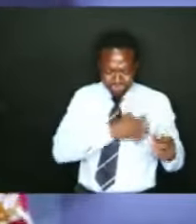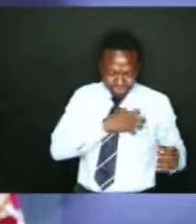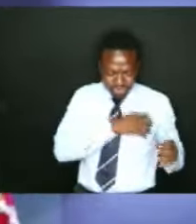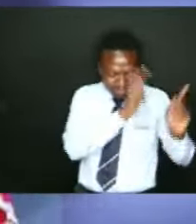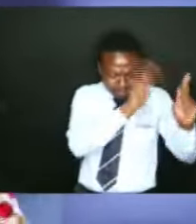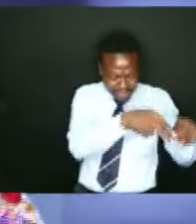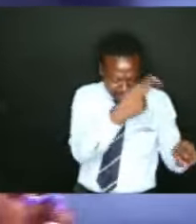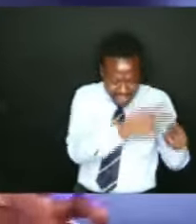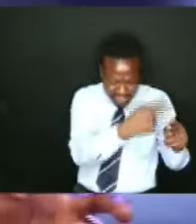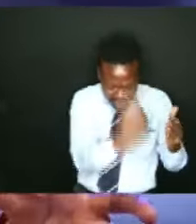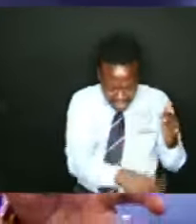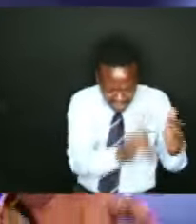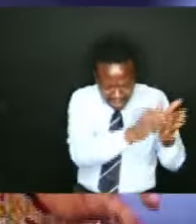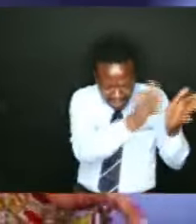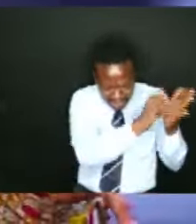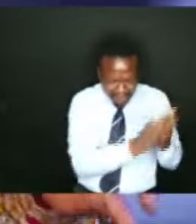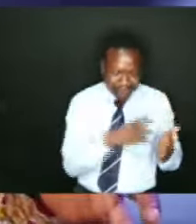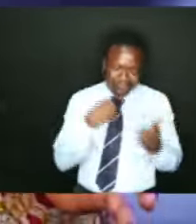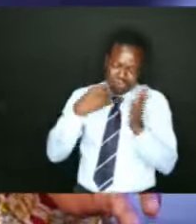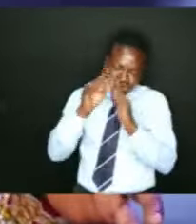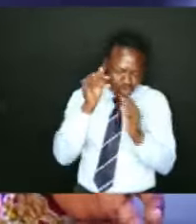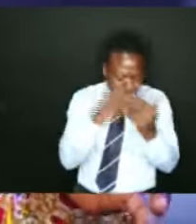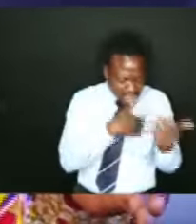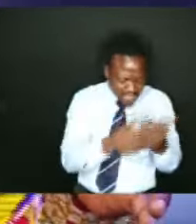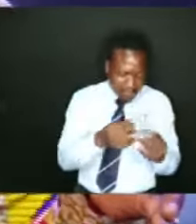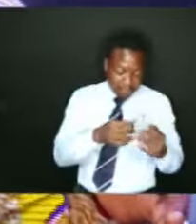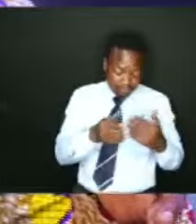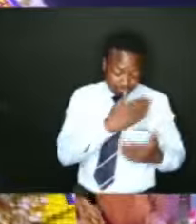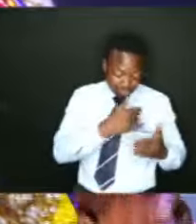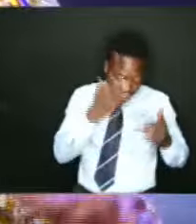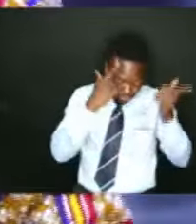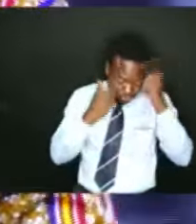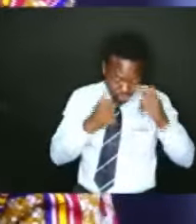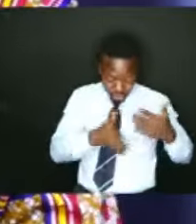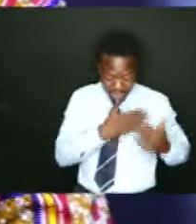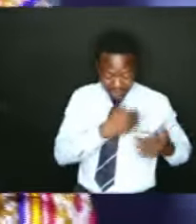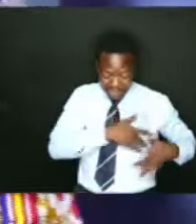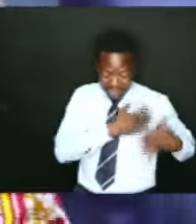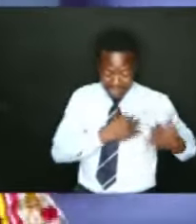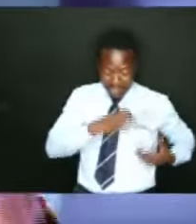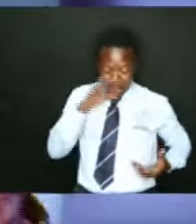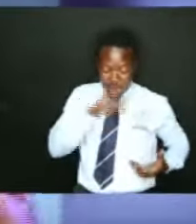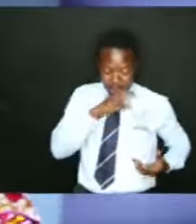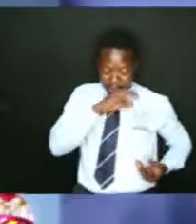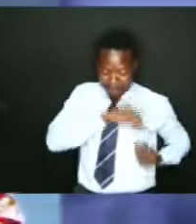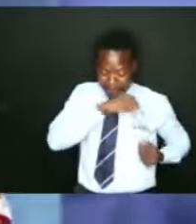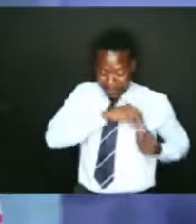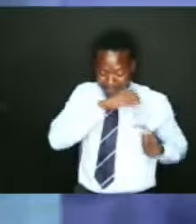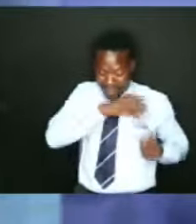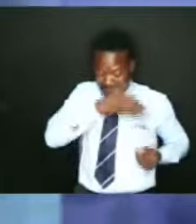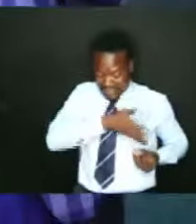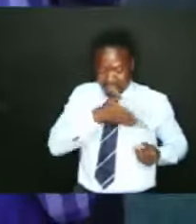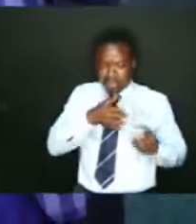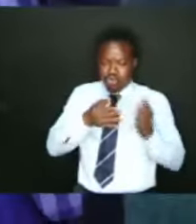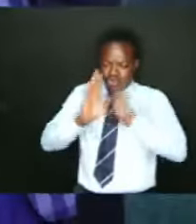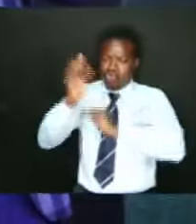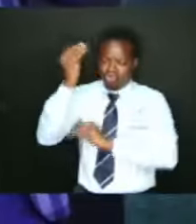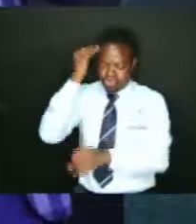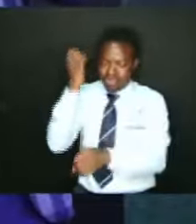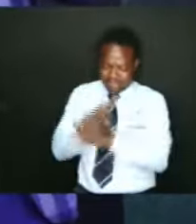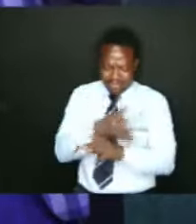and reconciliation. Tonight, we come before you, O Lord, our God, and we pour out our